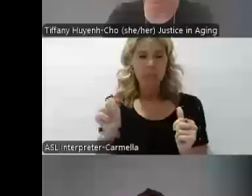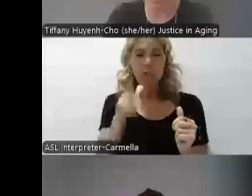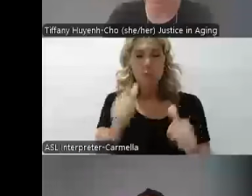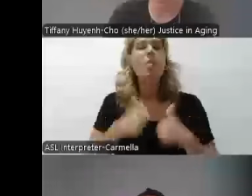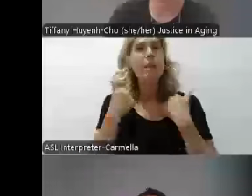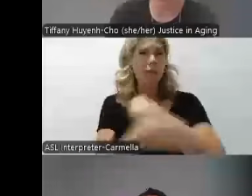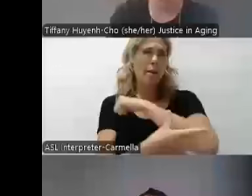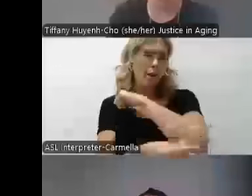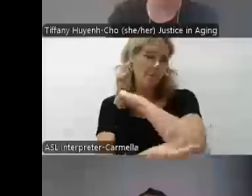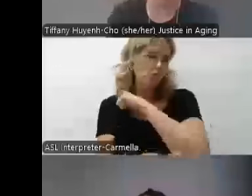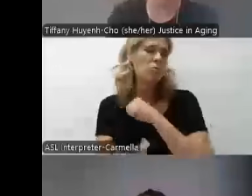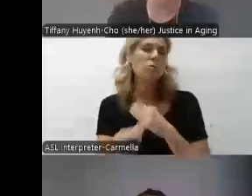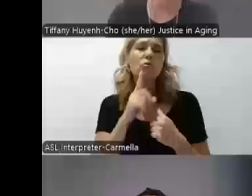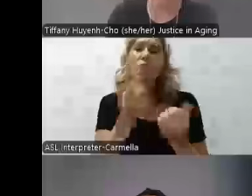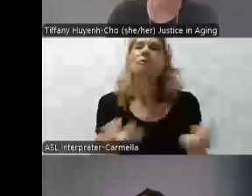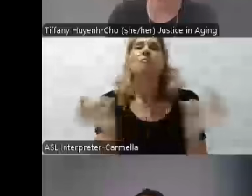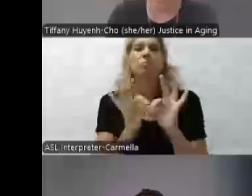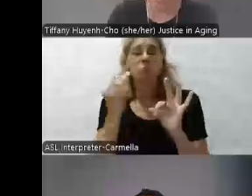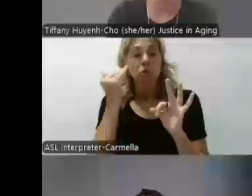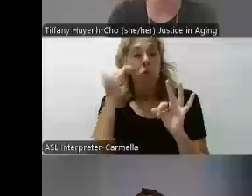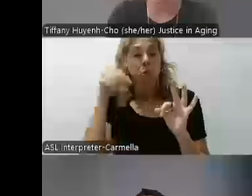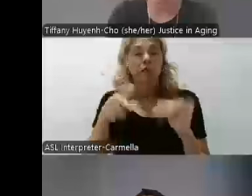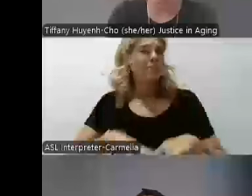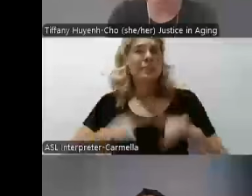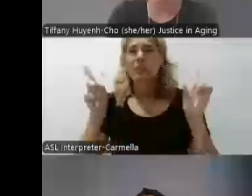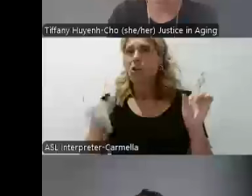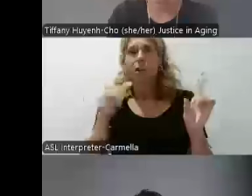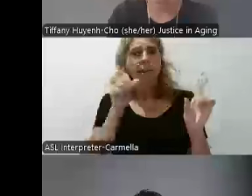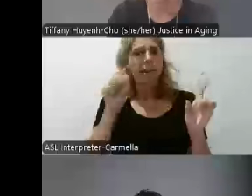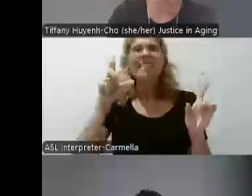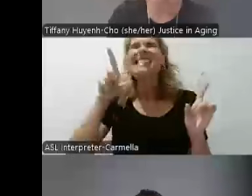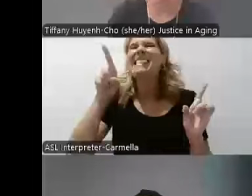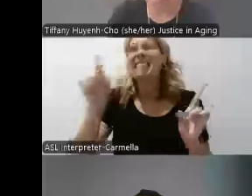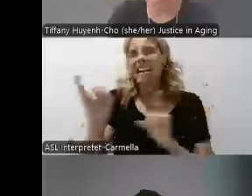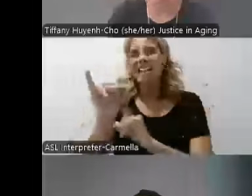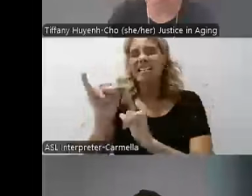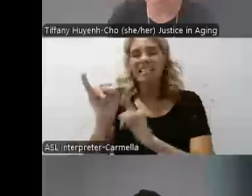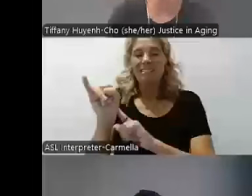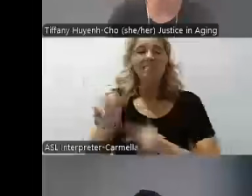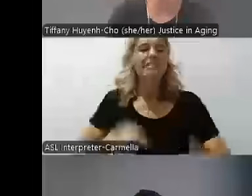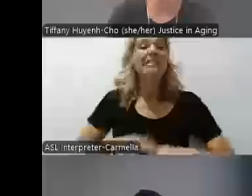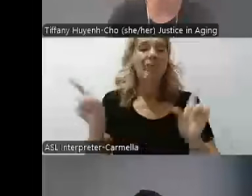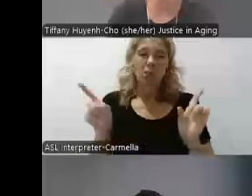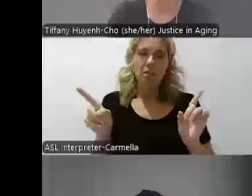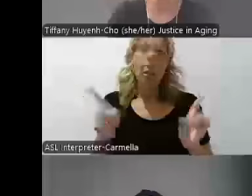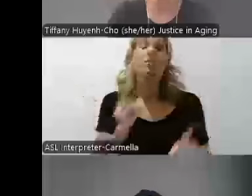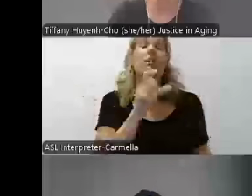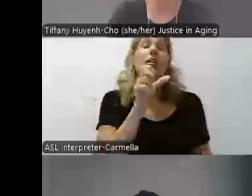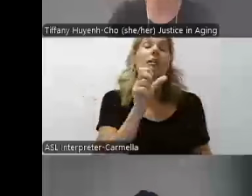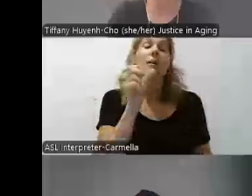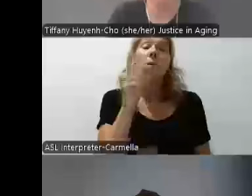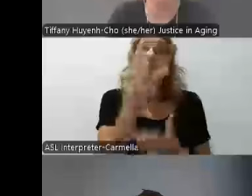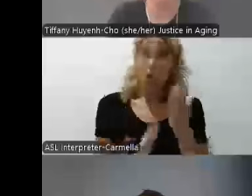poverty. It's really important to note that this is different from SSDI. They're both programs handled by the